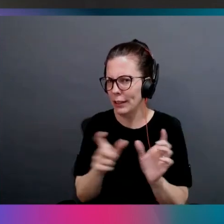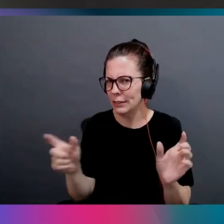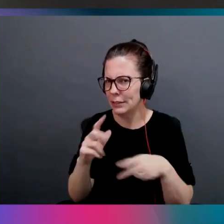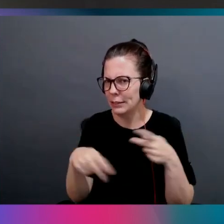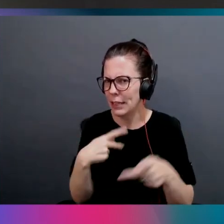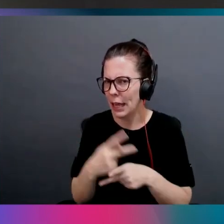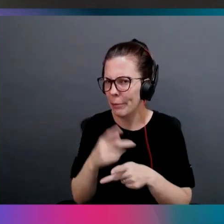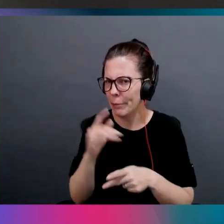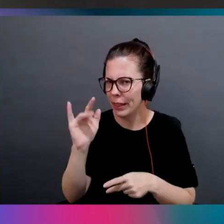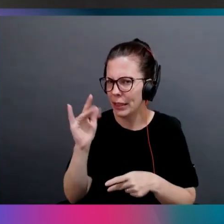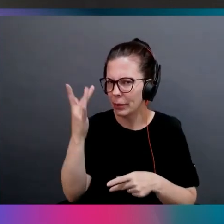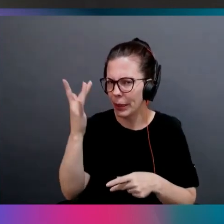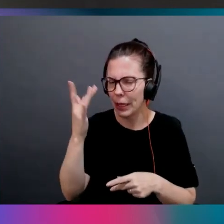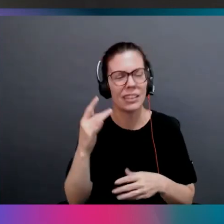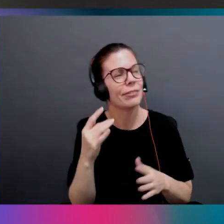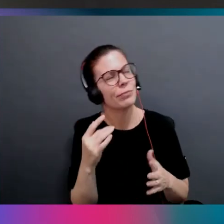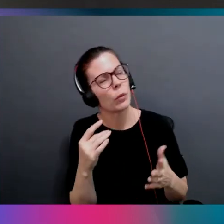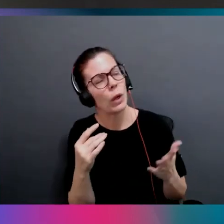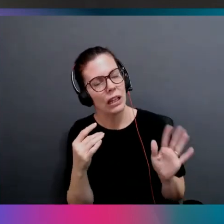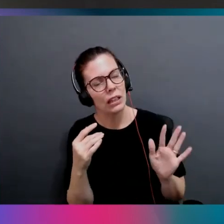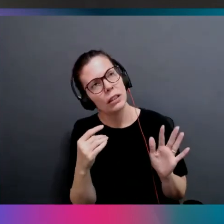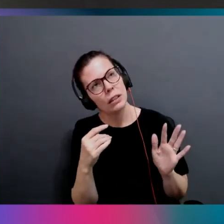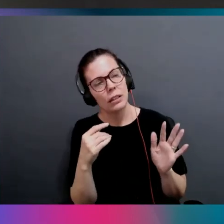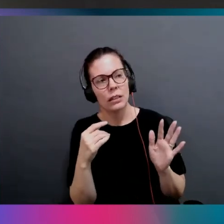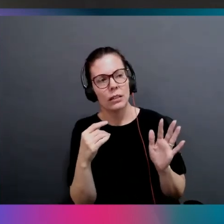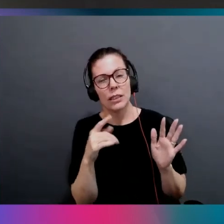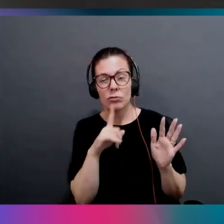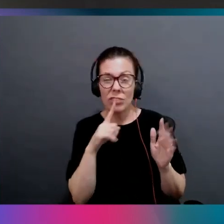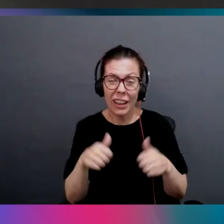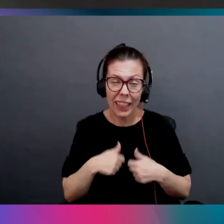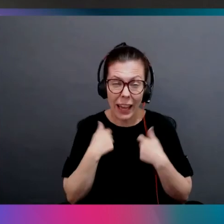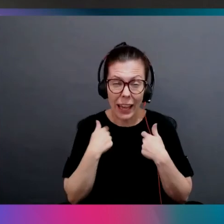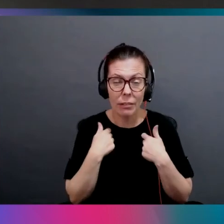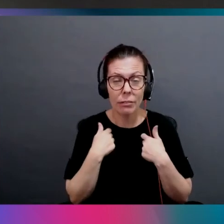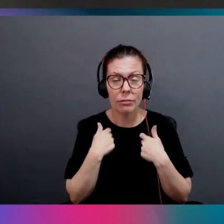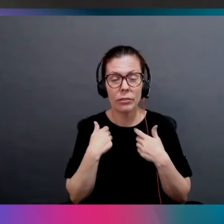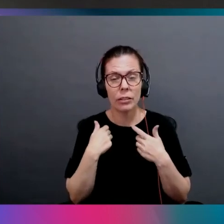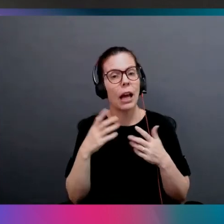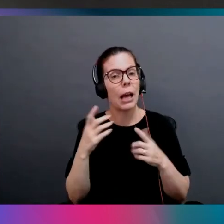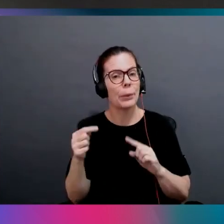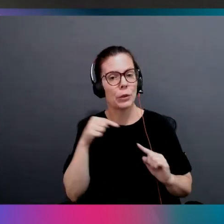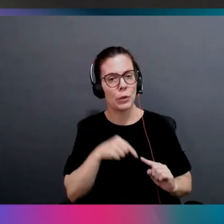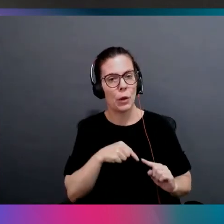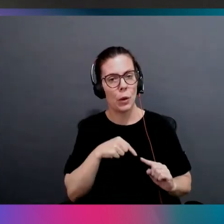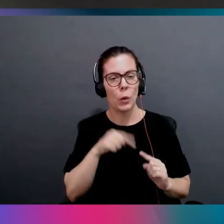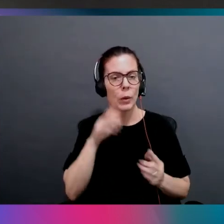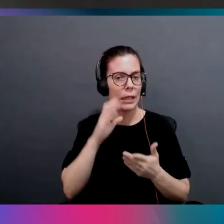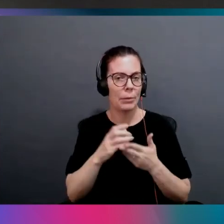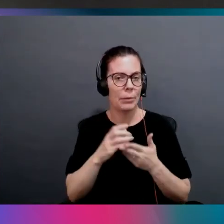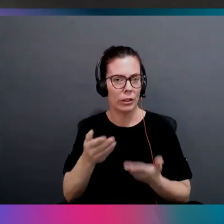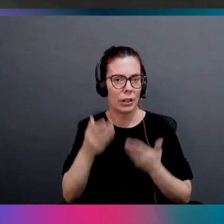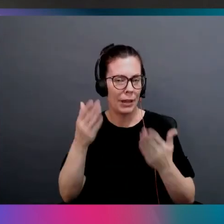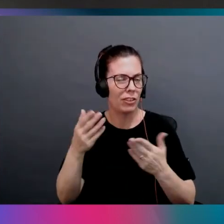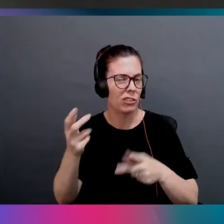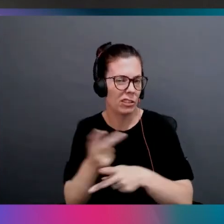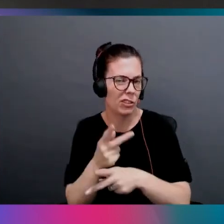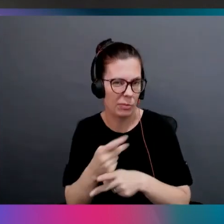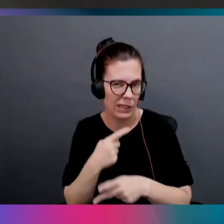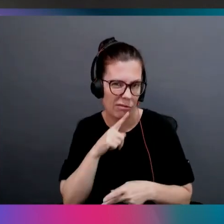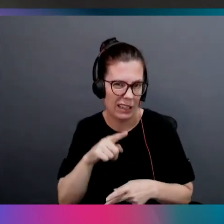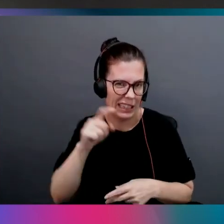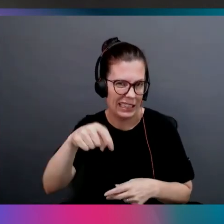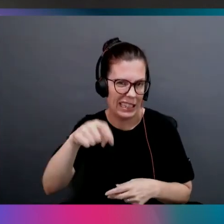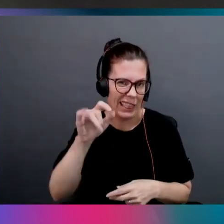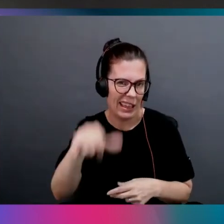I probably what I would do in real life is that I would go back to the inference recommender and determine is that really what I need. So it's